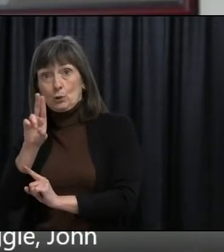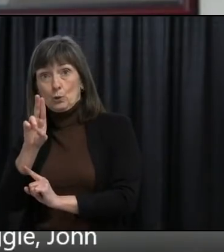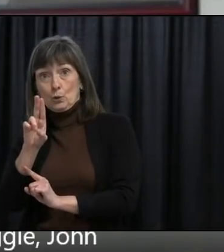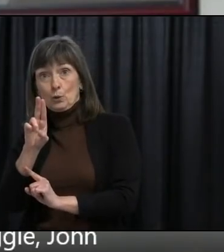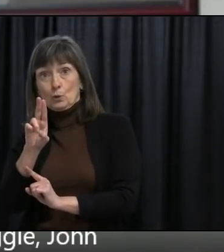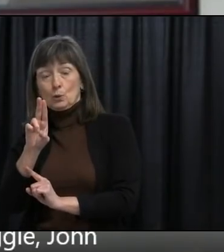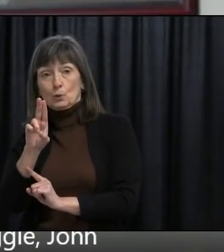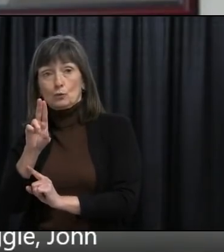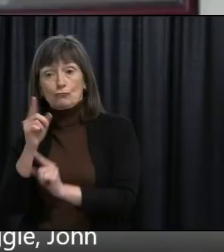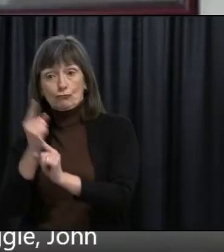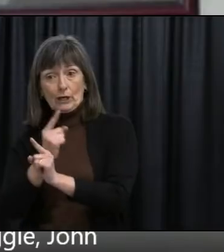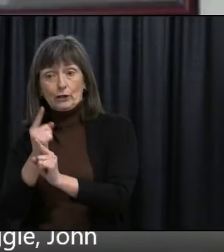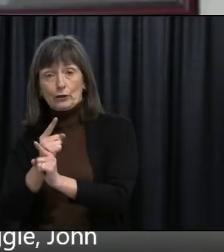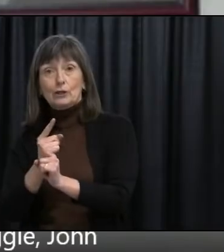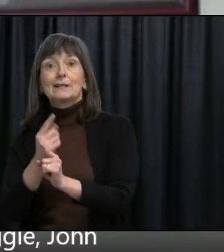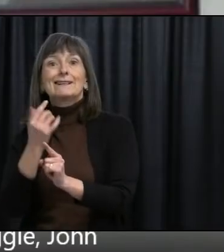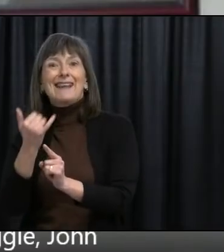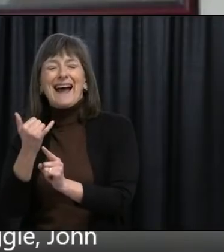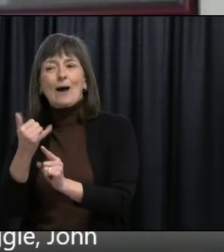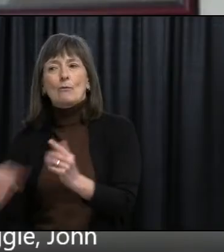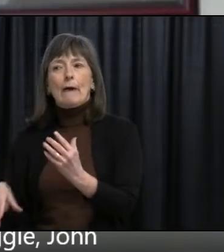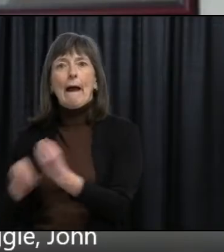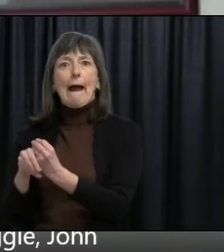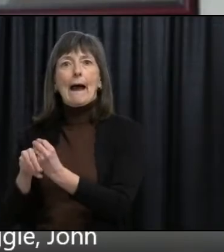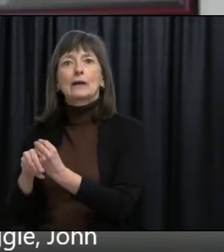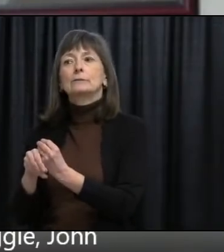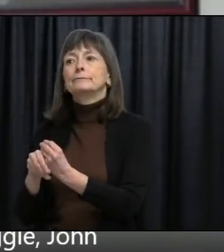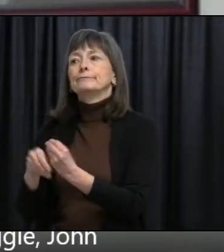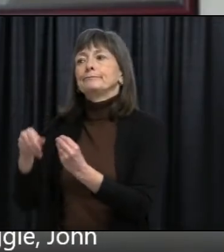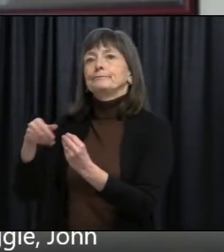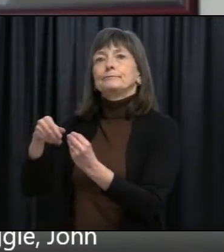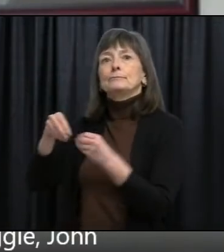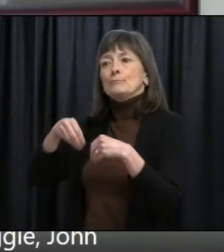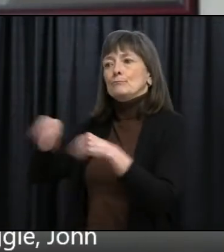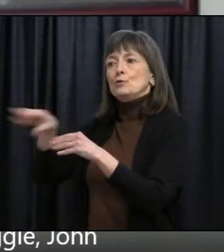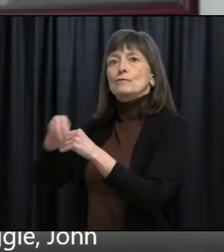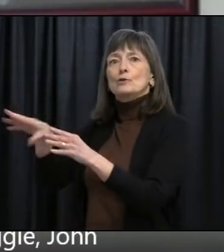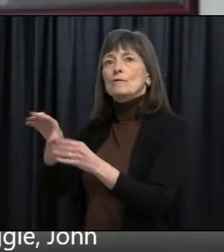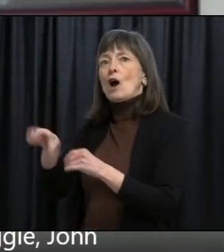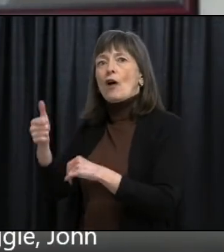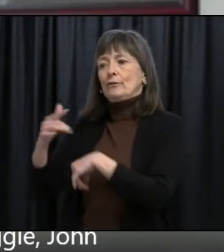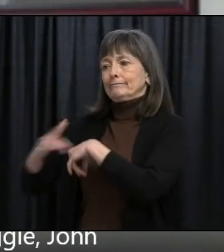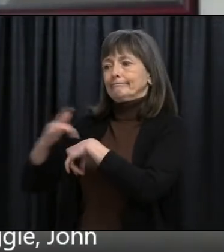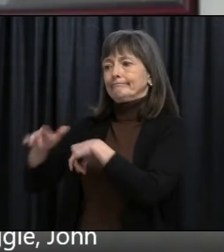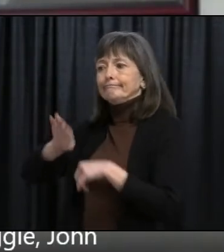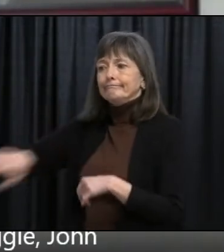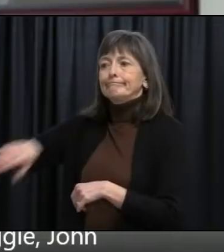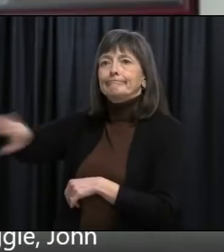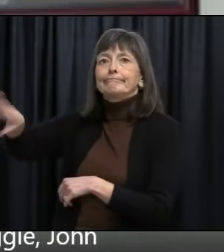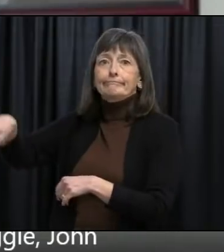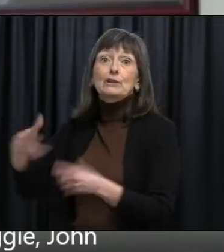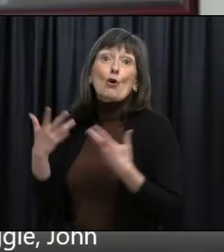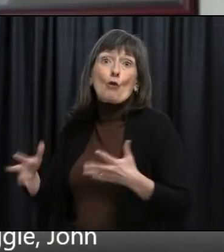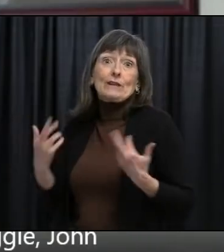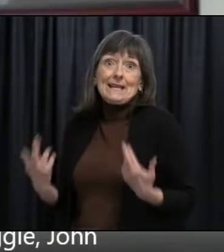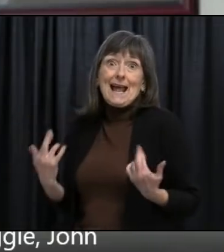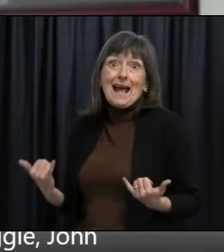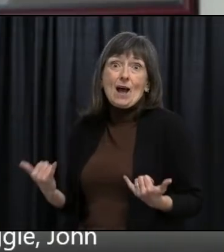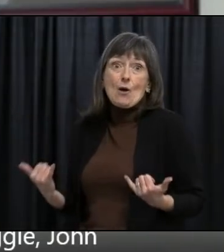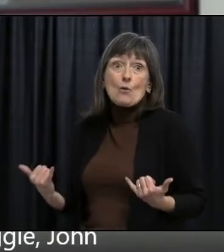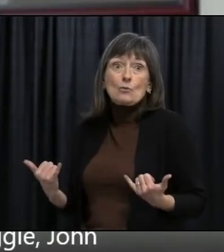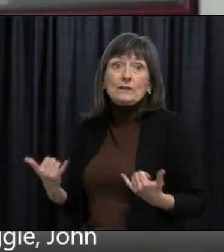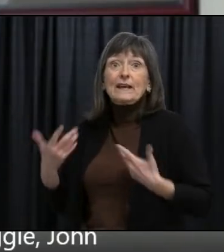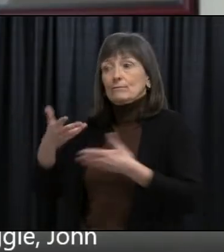they have a system to clear up and mobilize extra ICU beds. So they have done that, and they now